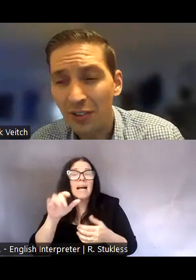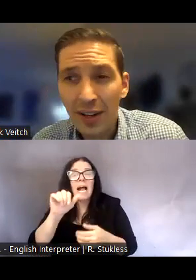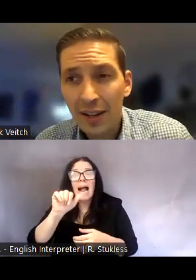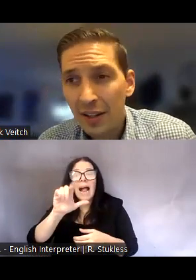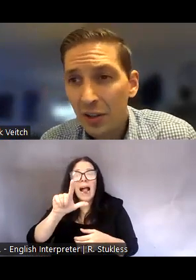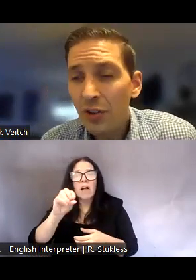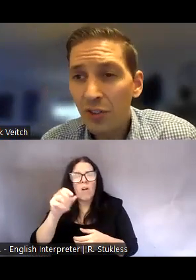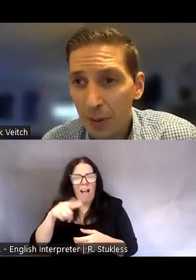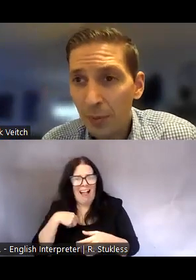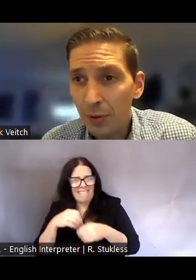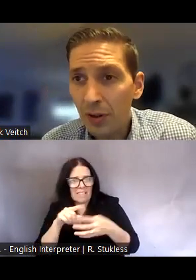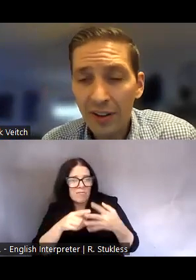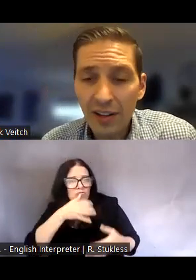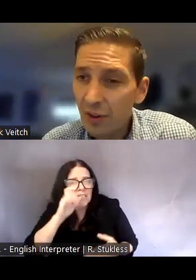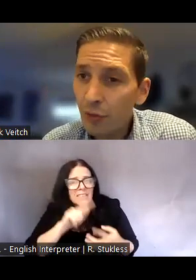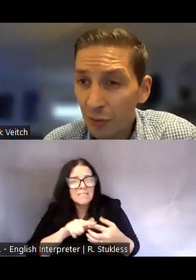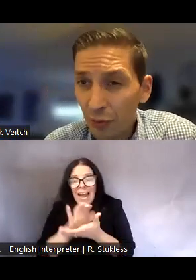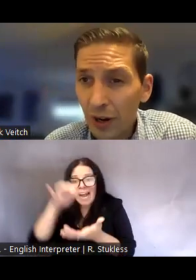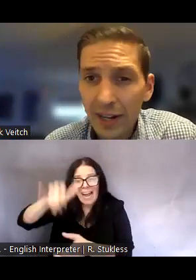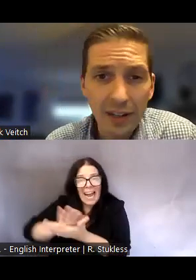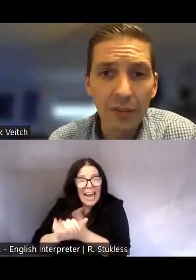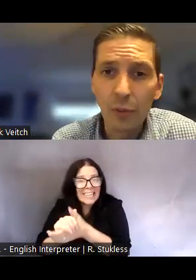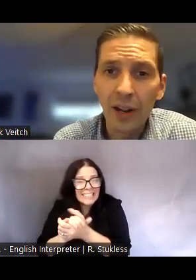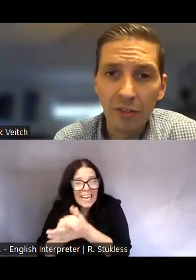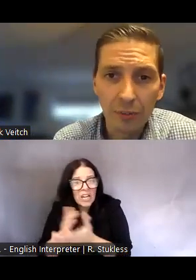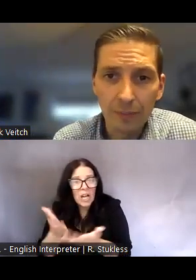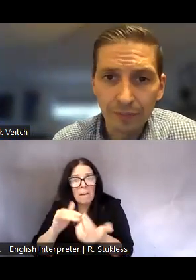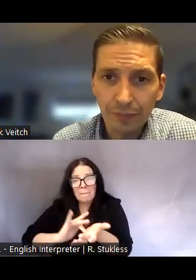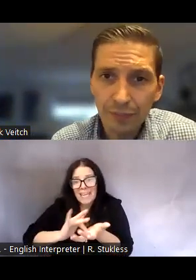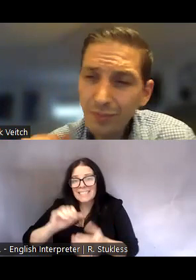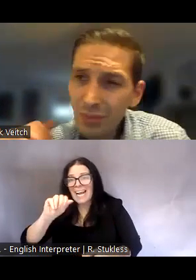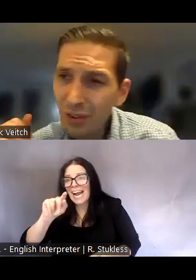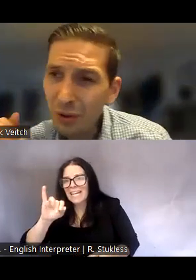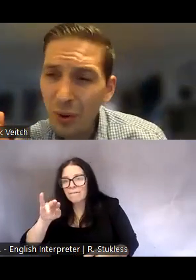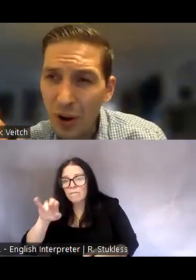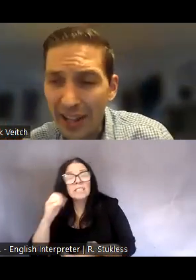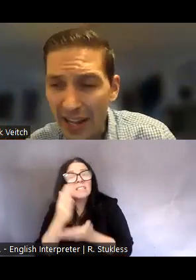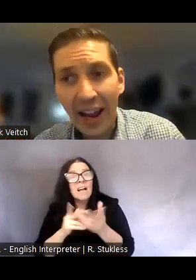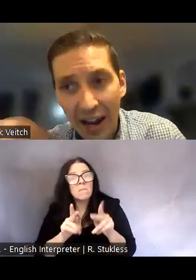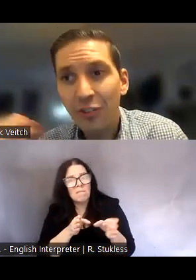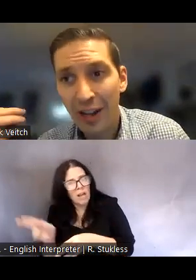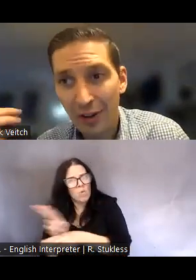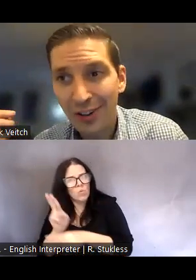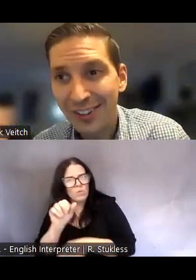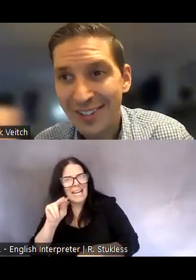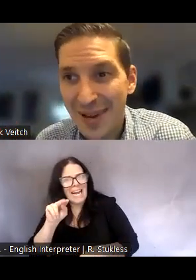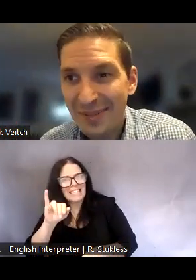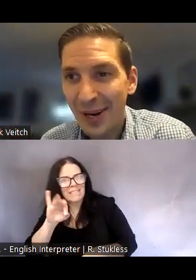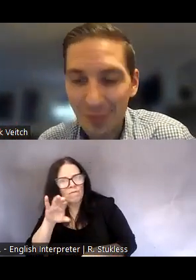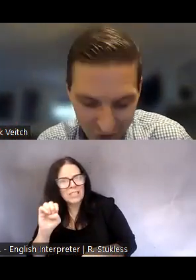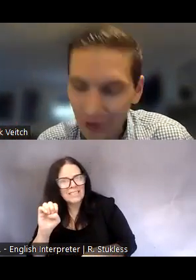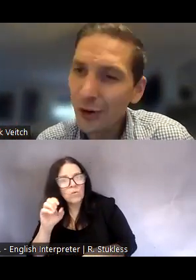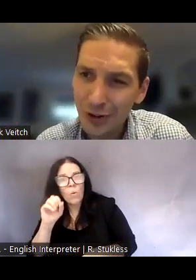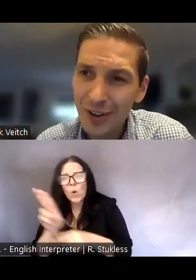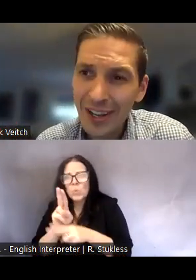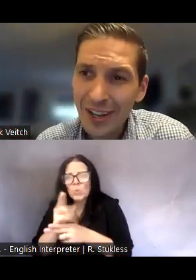medicines, antifreeze. You can see people utilizing that substance in a variety of ways. So again, how does alcohol